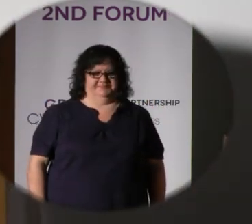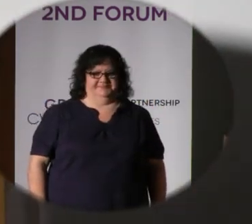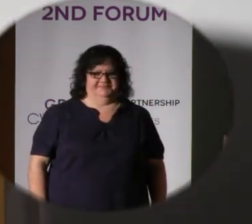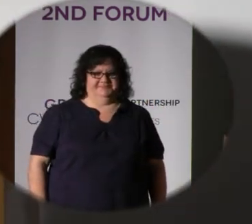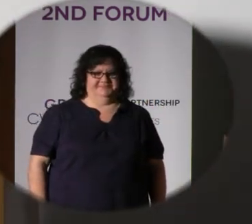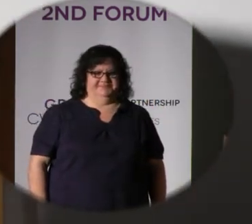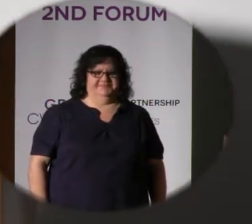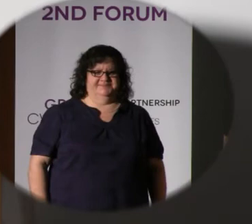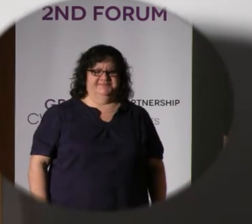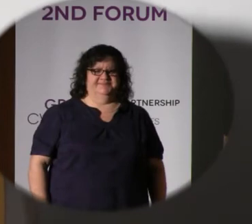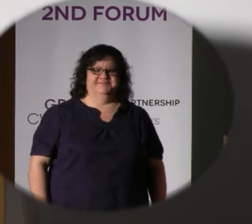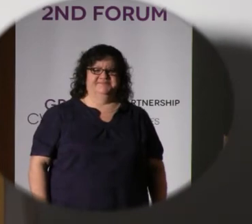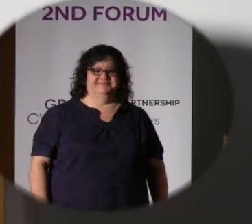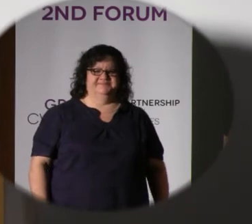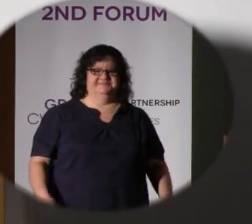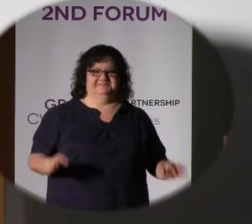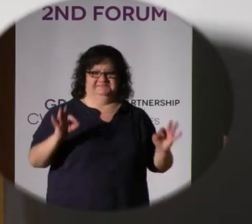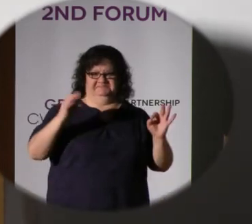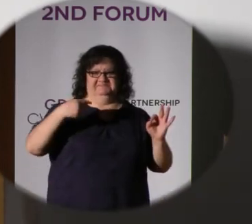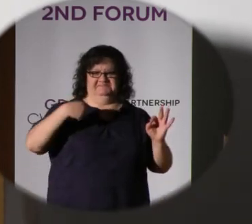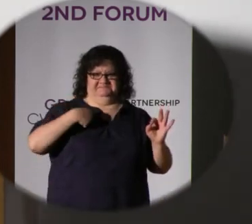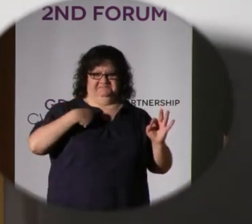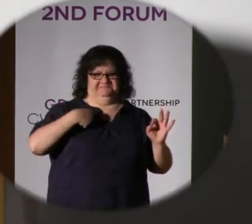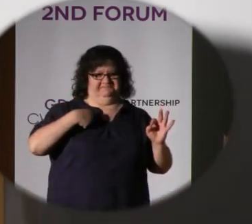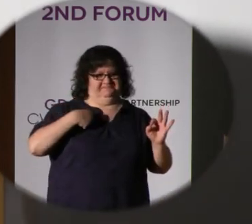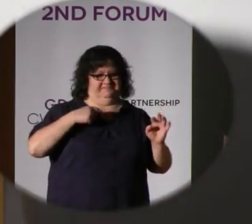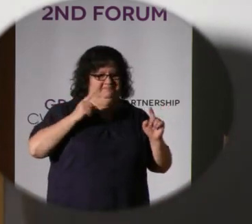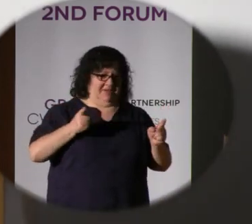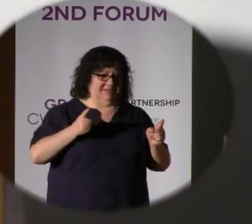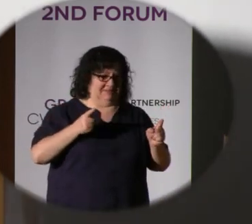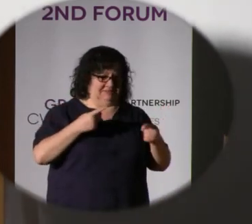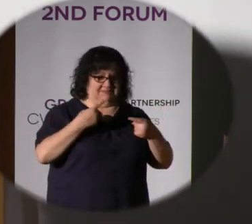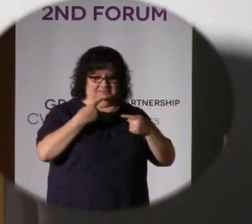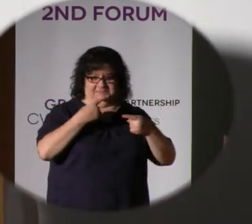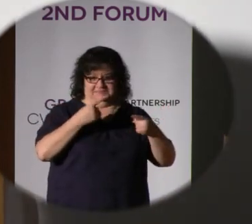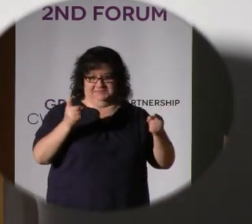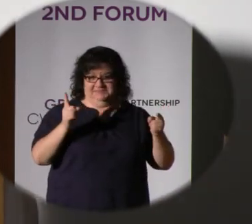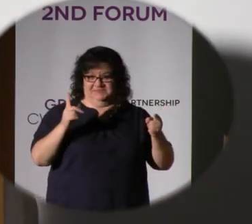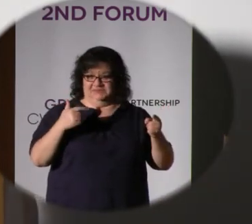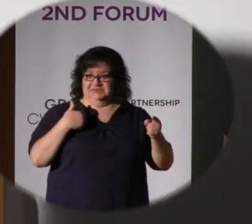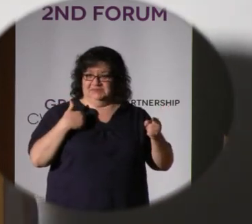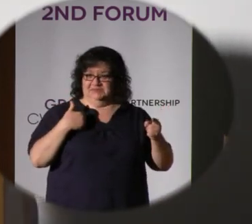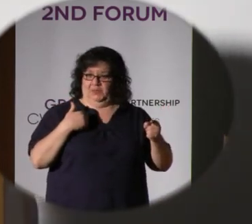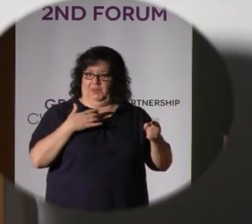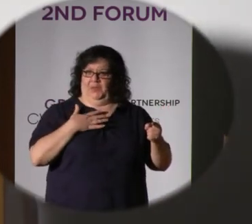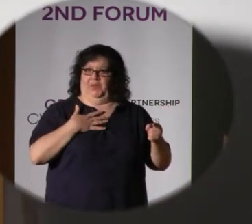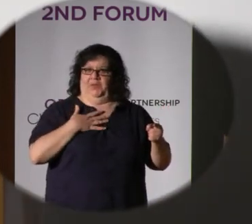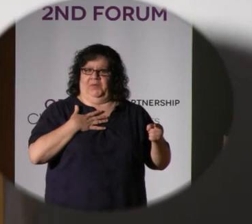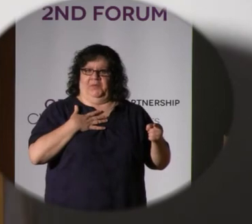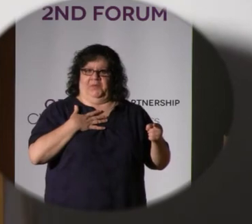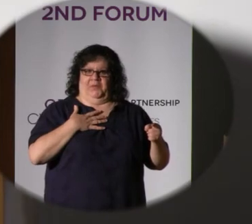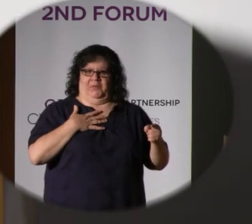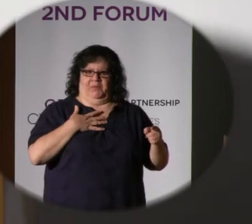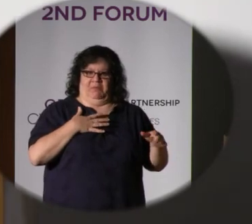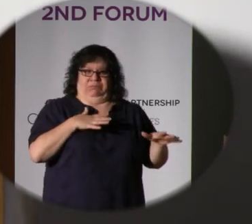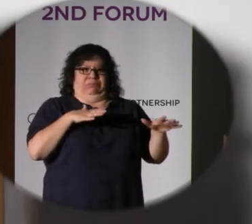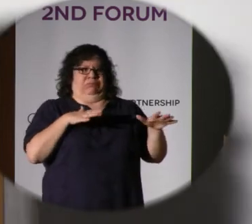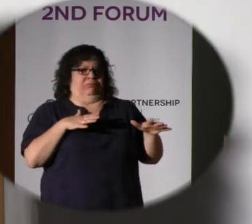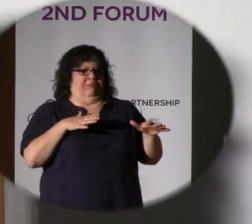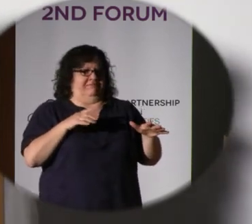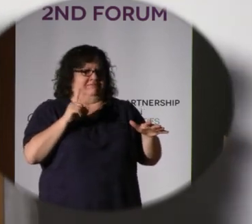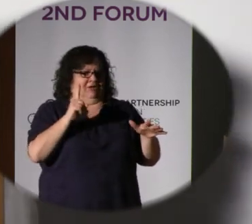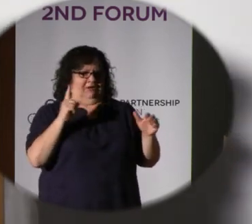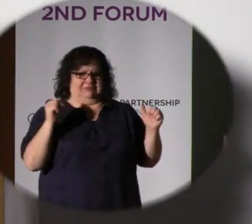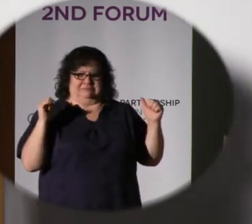Okay, I have to say that I'm impressed for the first session. There